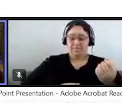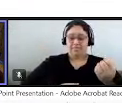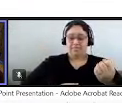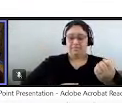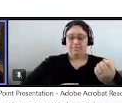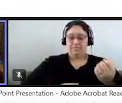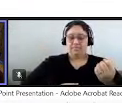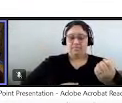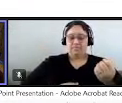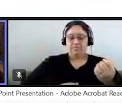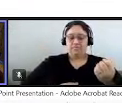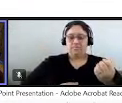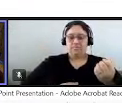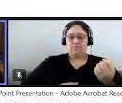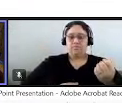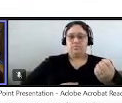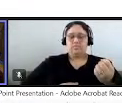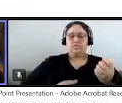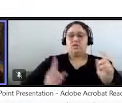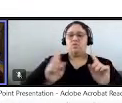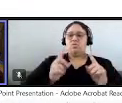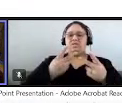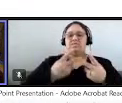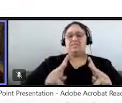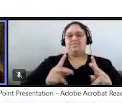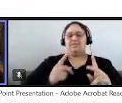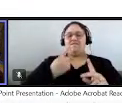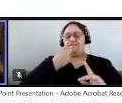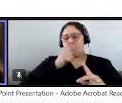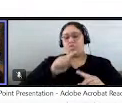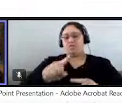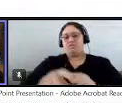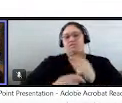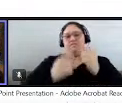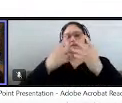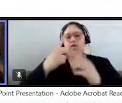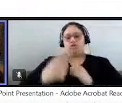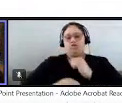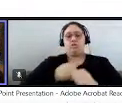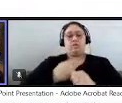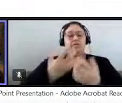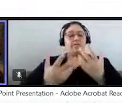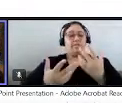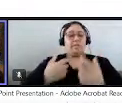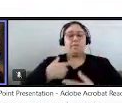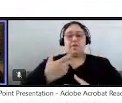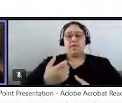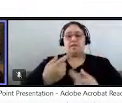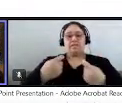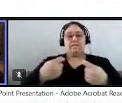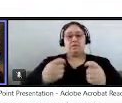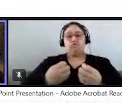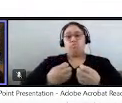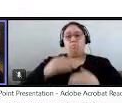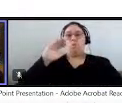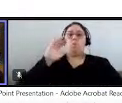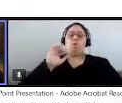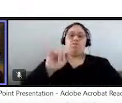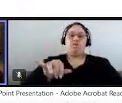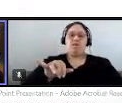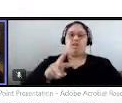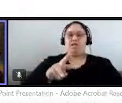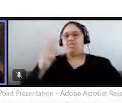hand, and what is different for this financial year if maybe we have spent a lot more than